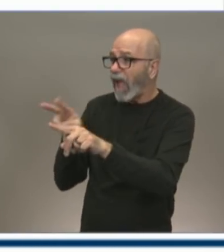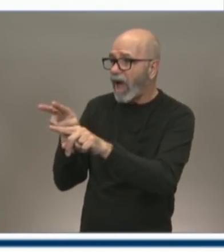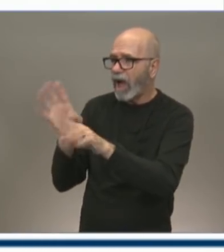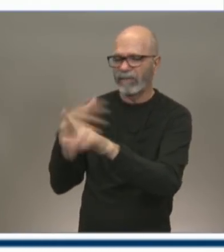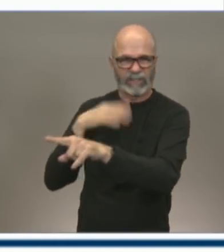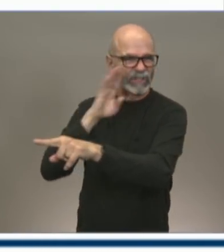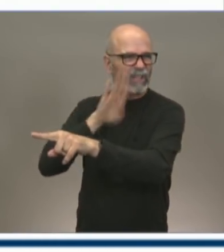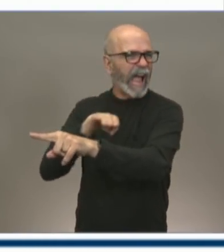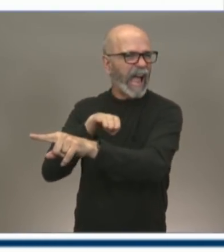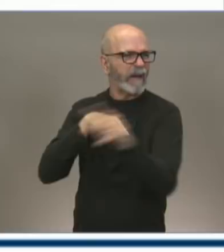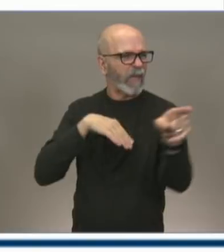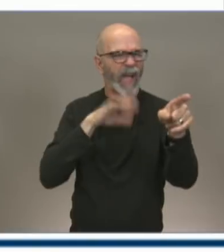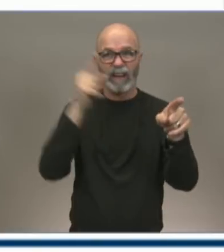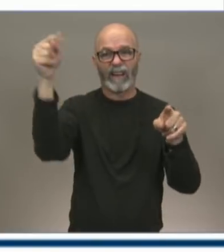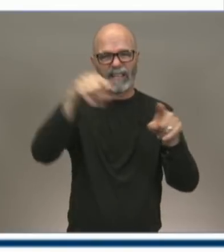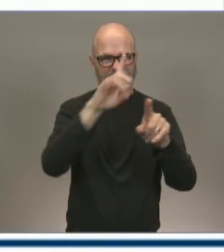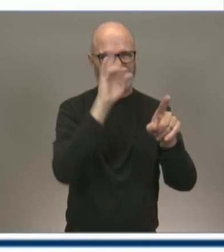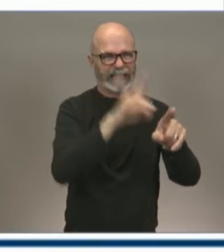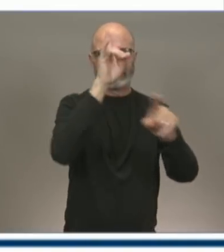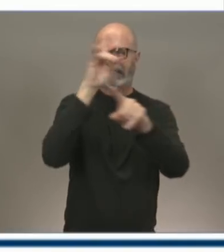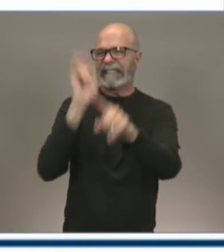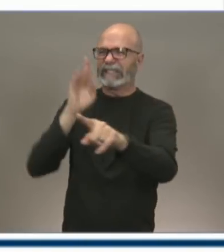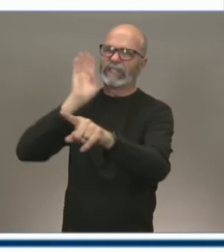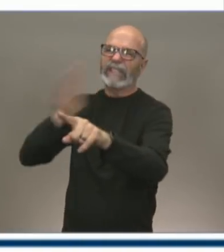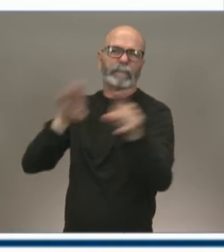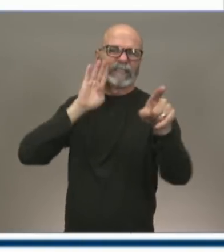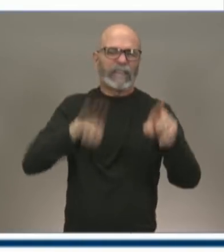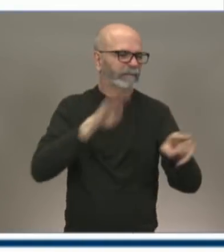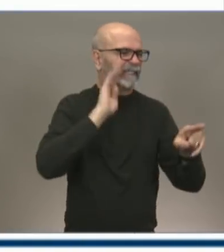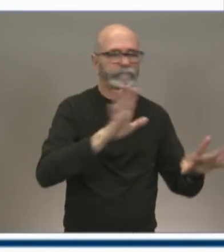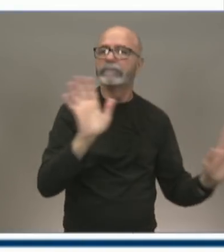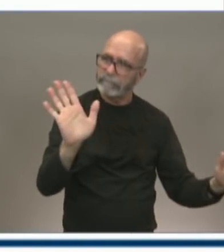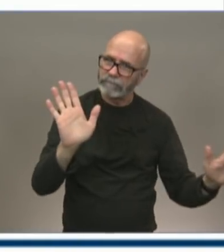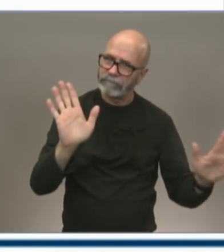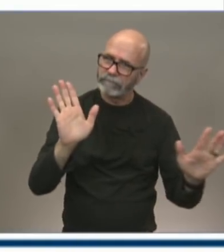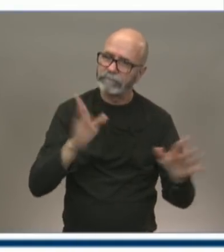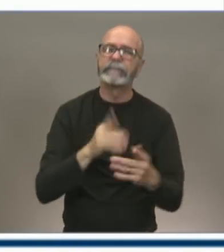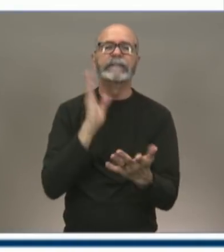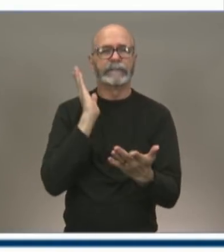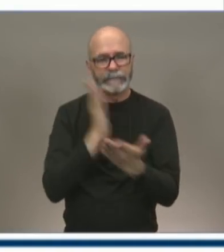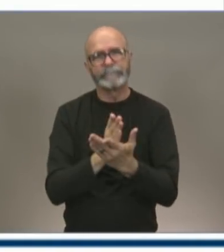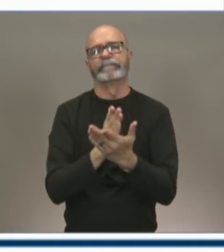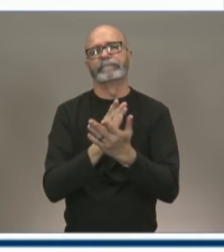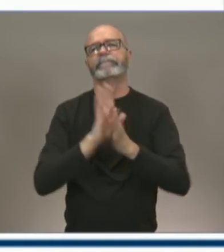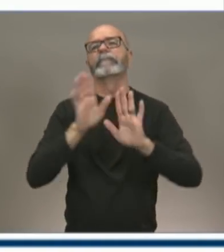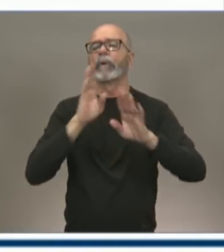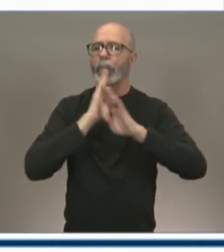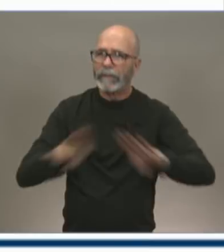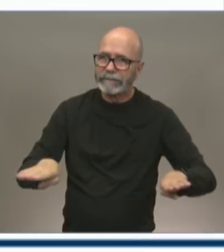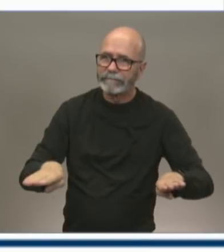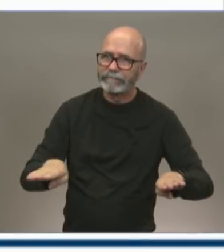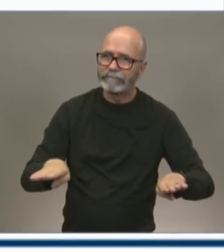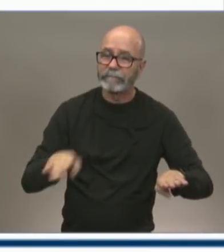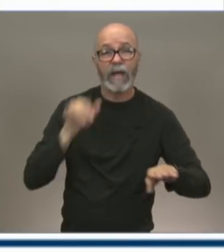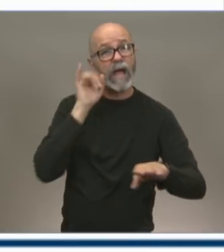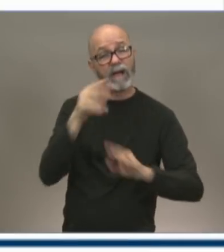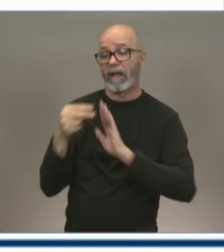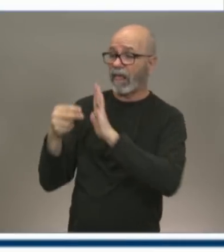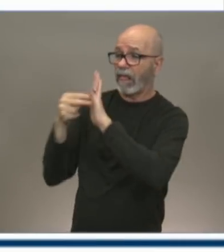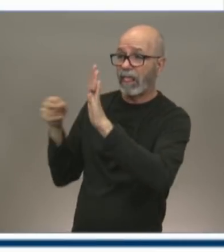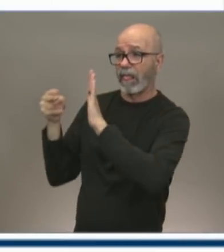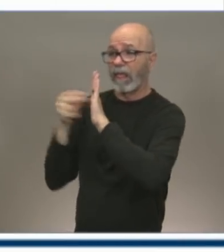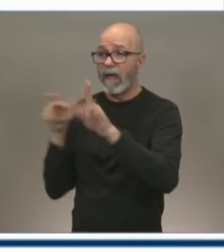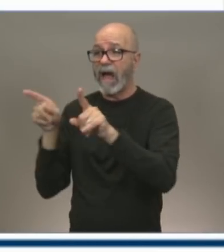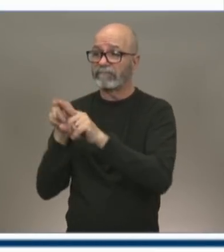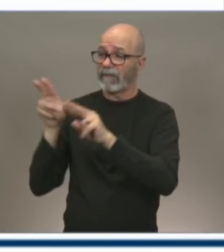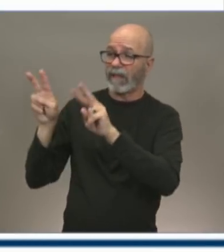on our common humanity during this difficult time. Stigmatizing can impact people more than you may realize, and